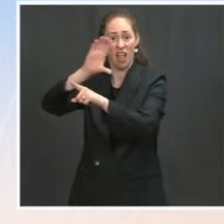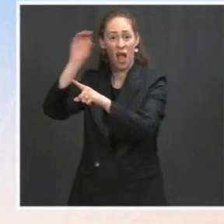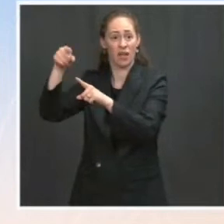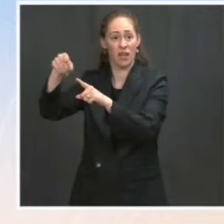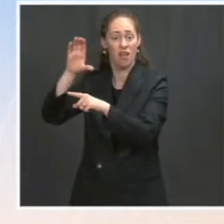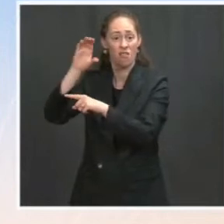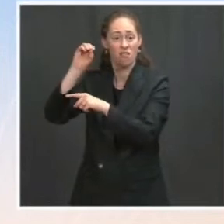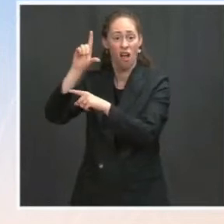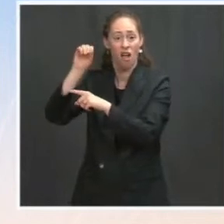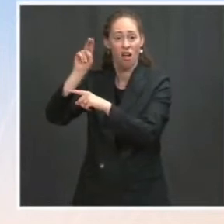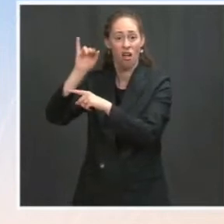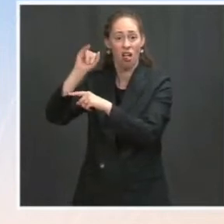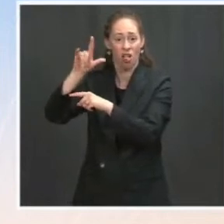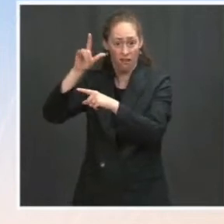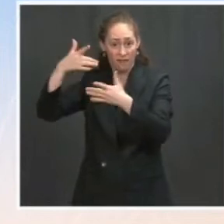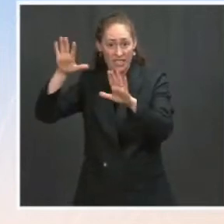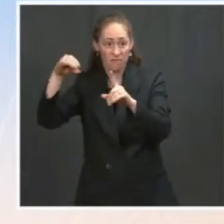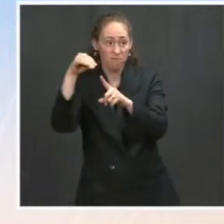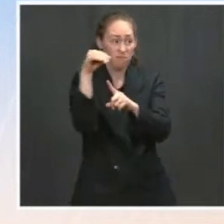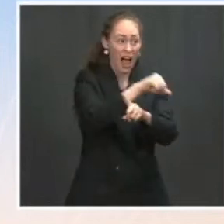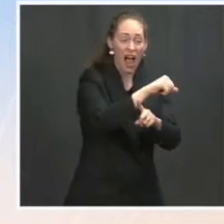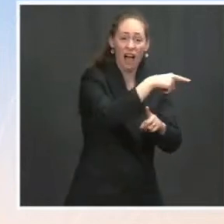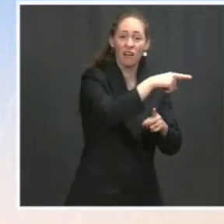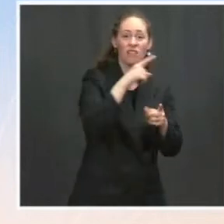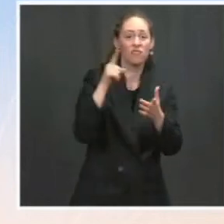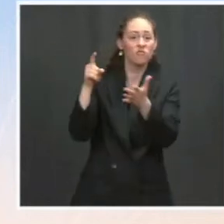then, secondly,